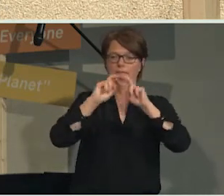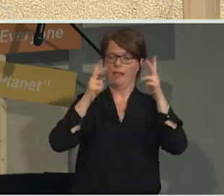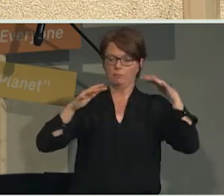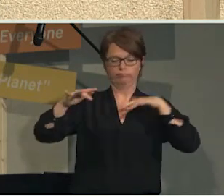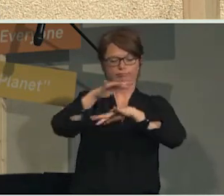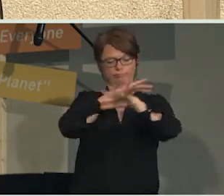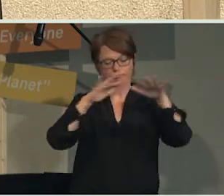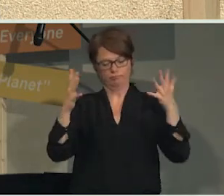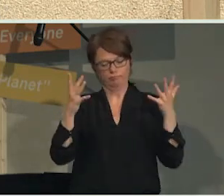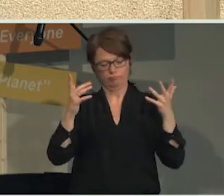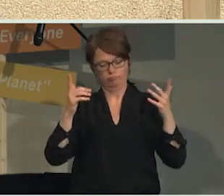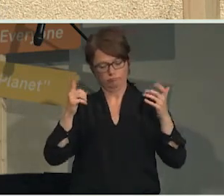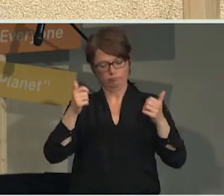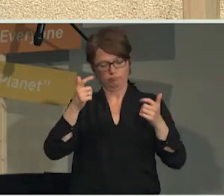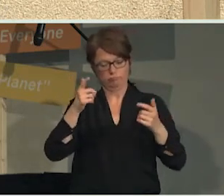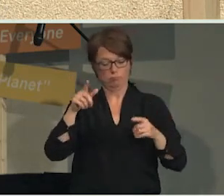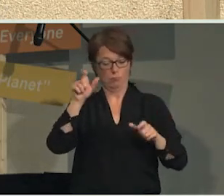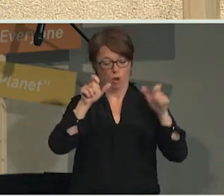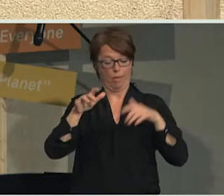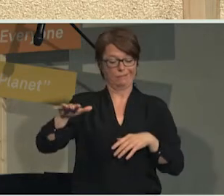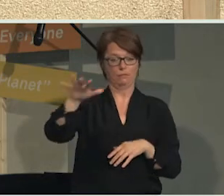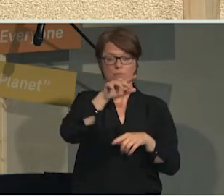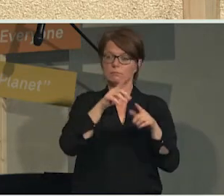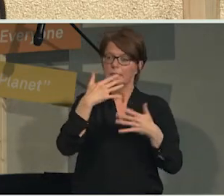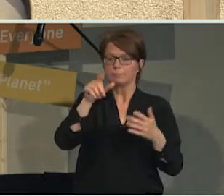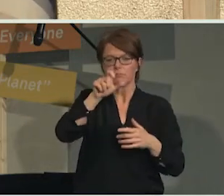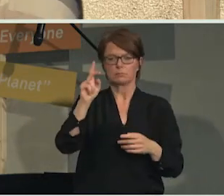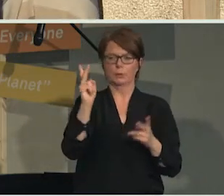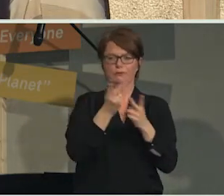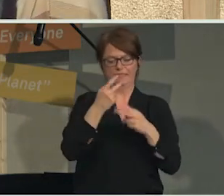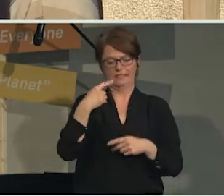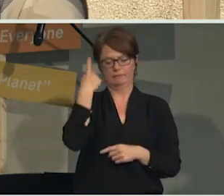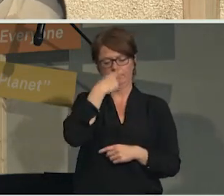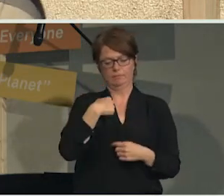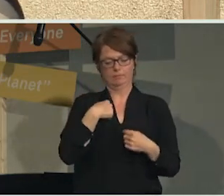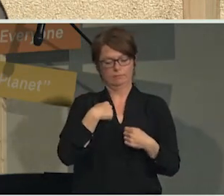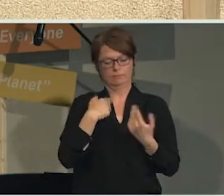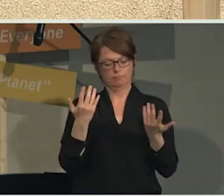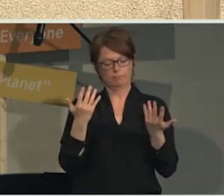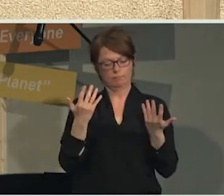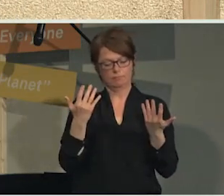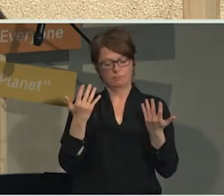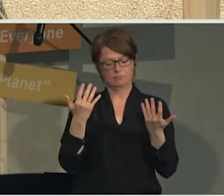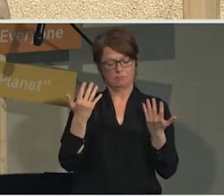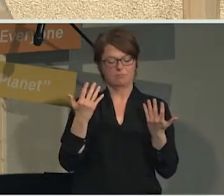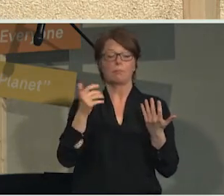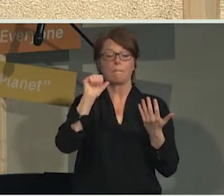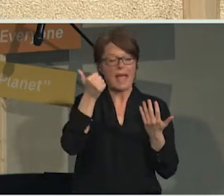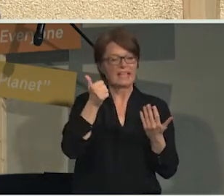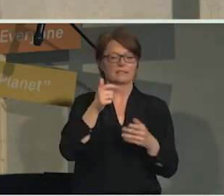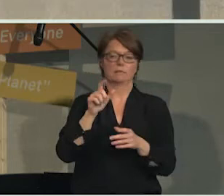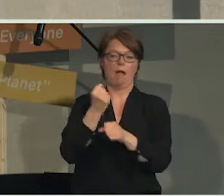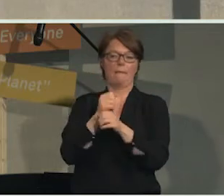onesies. Then, today, the only onesies around me, after